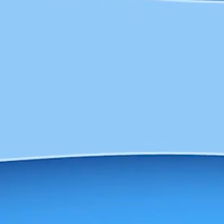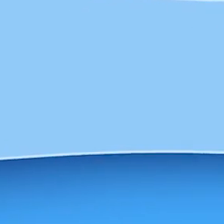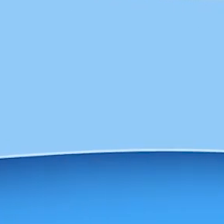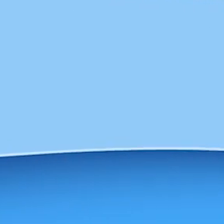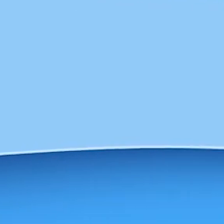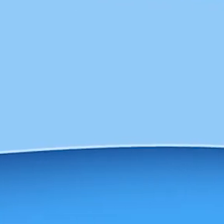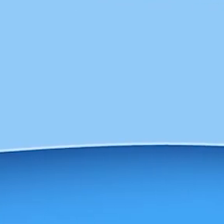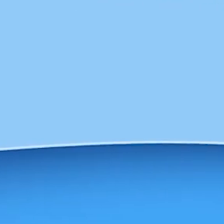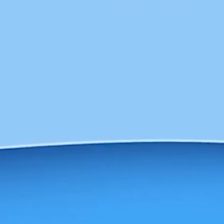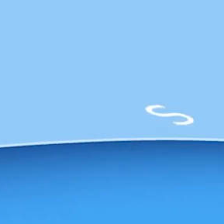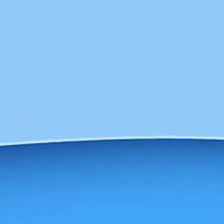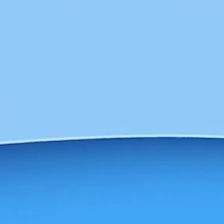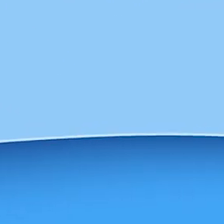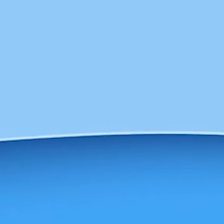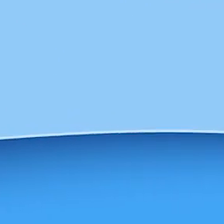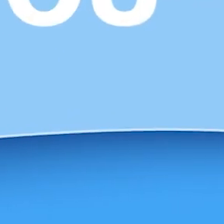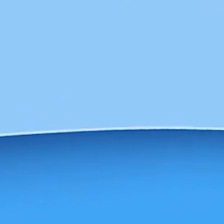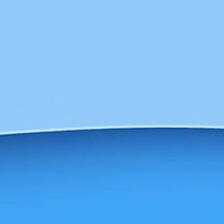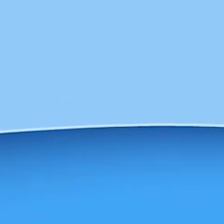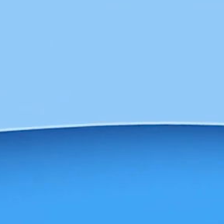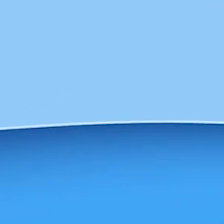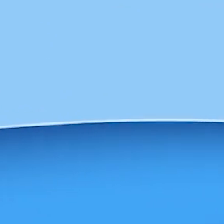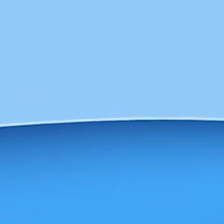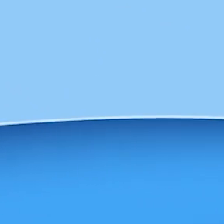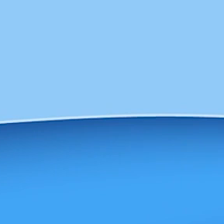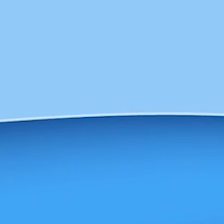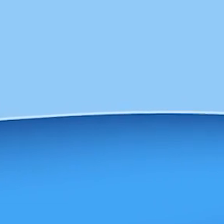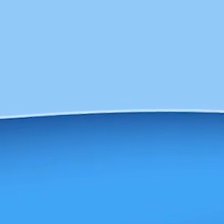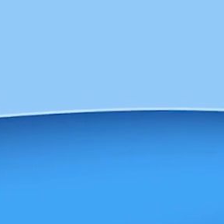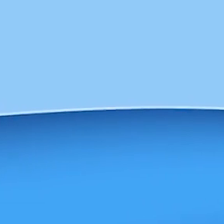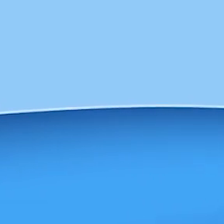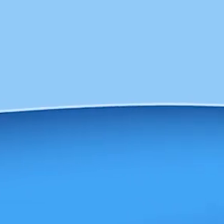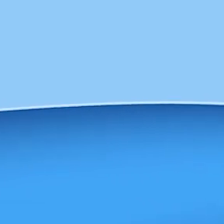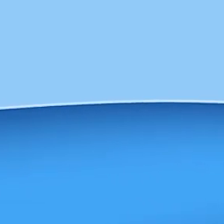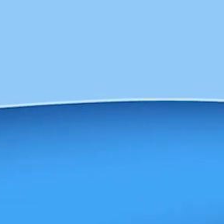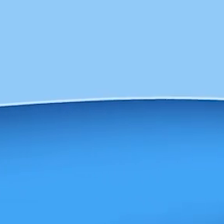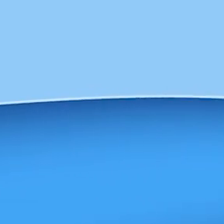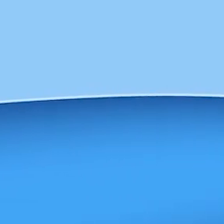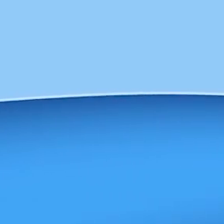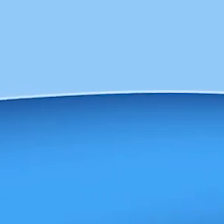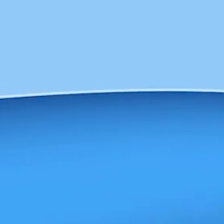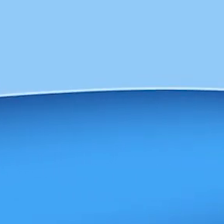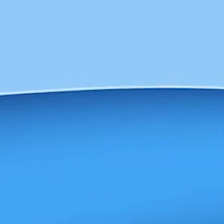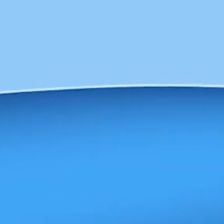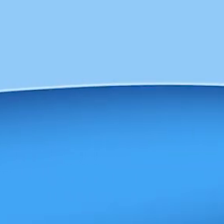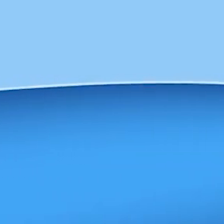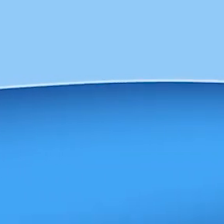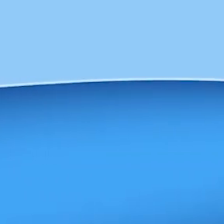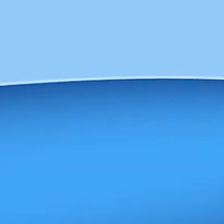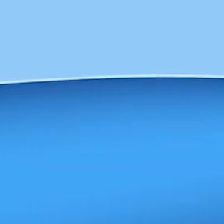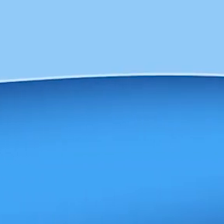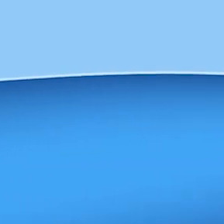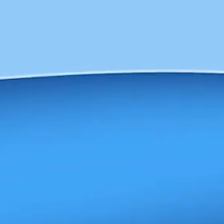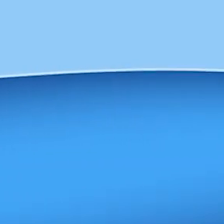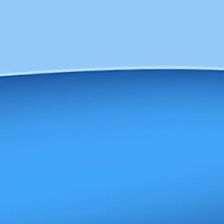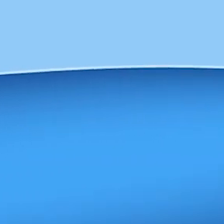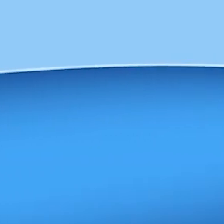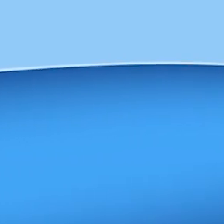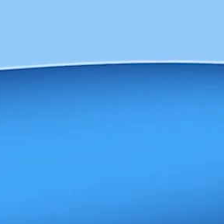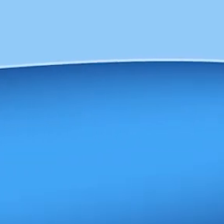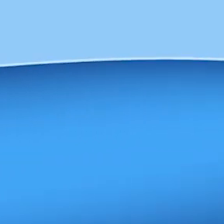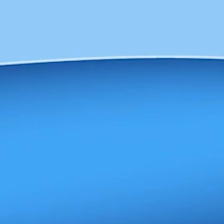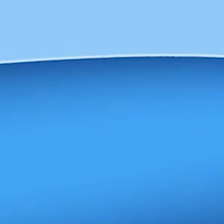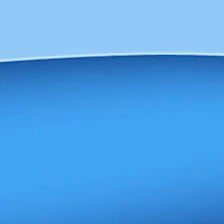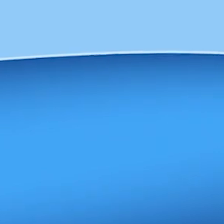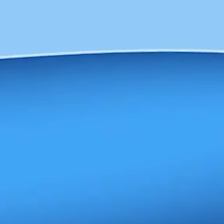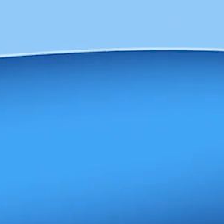Music on YouTube, the newest channel brought to you by the INC Music Department. Uphold Christian culture while enjoying